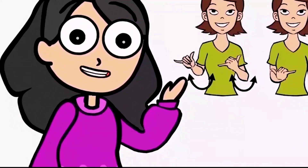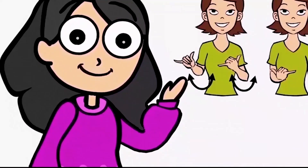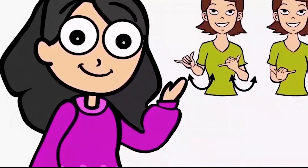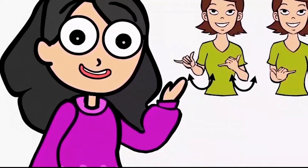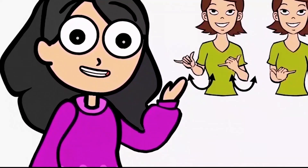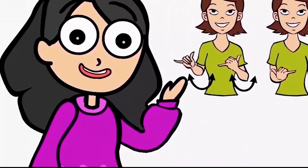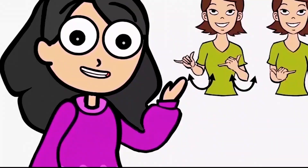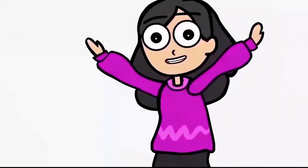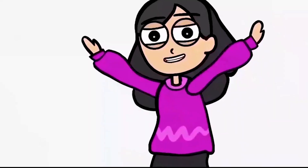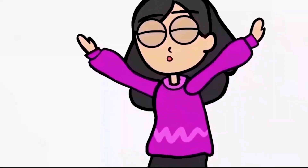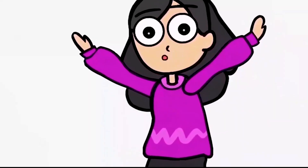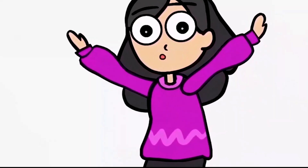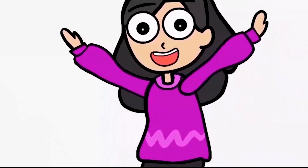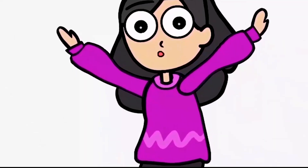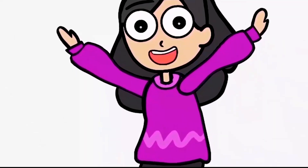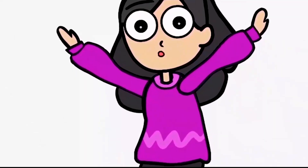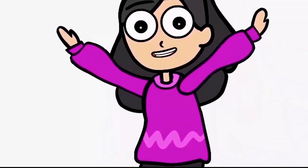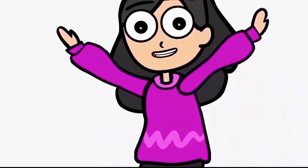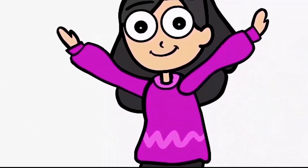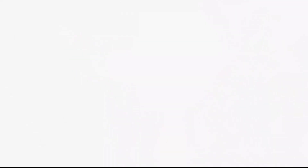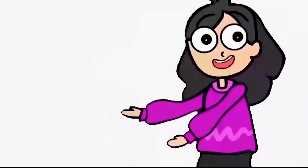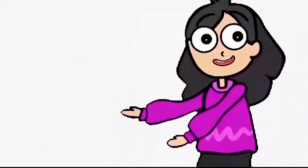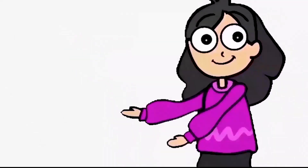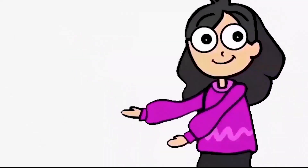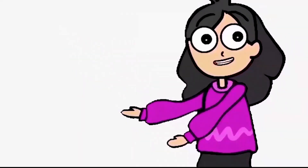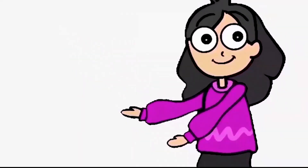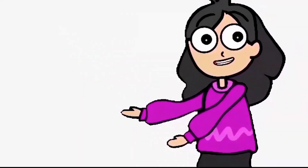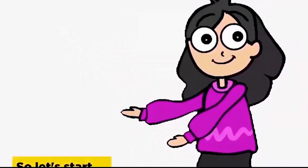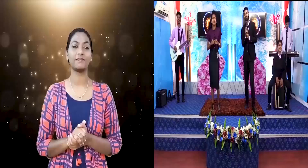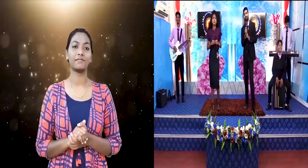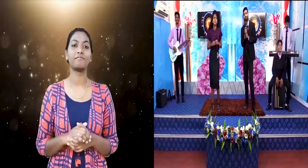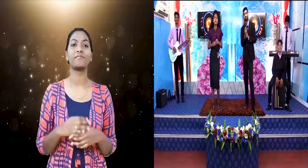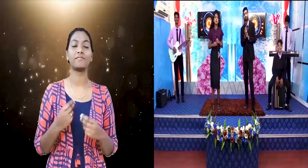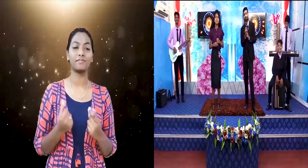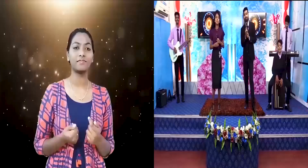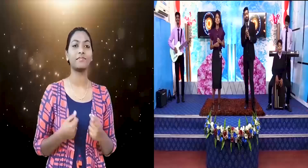sign language. Hooray! So come on, let's begin.